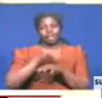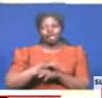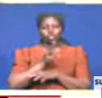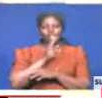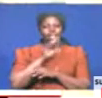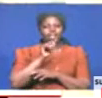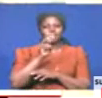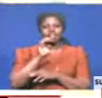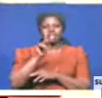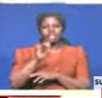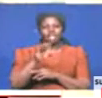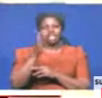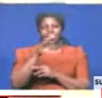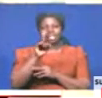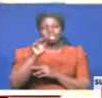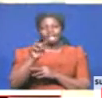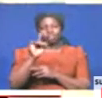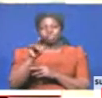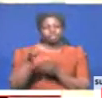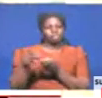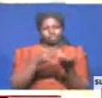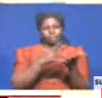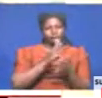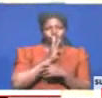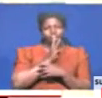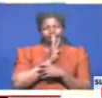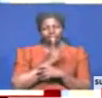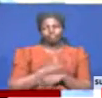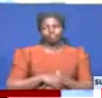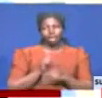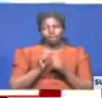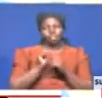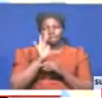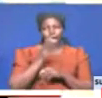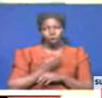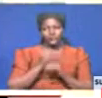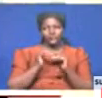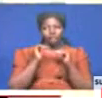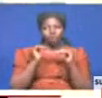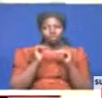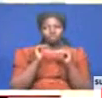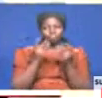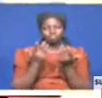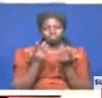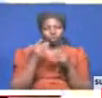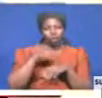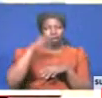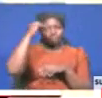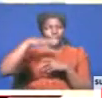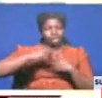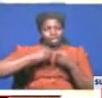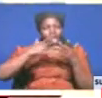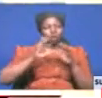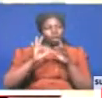it's a core component of water supply, which is at its own stage. When it comes to power supply, the connection by